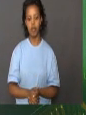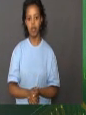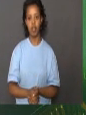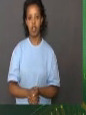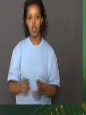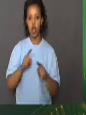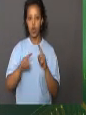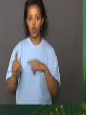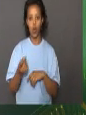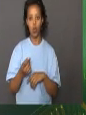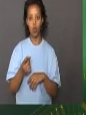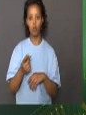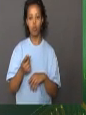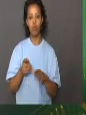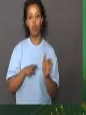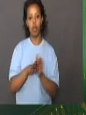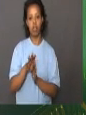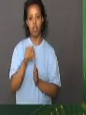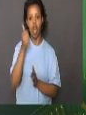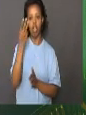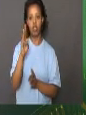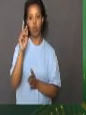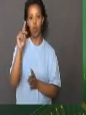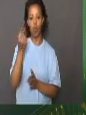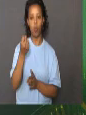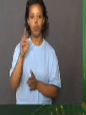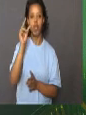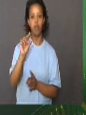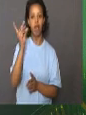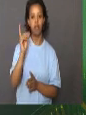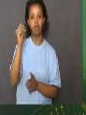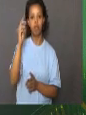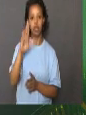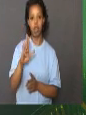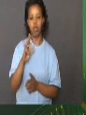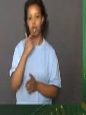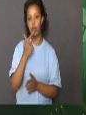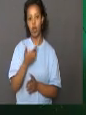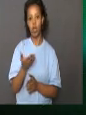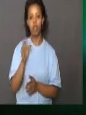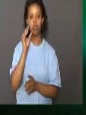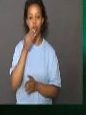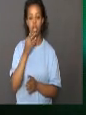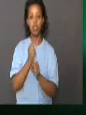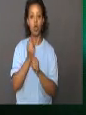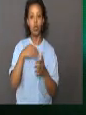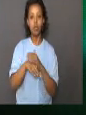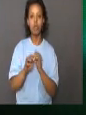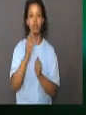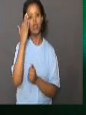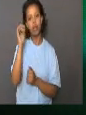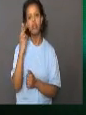the special bacteria acetobacter in the production of vinegar?